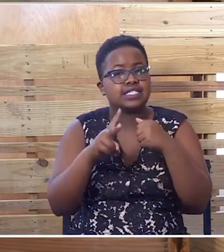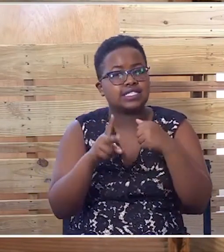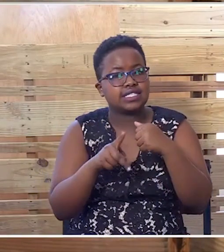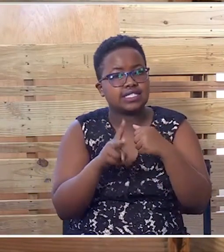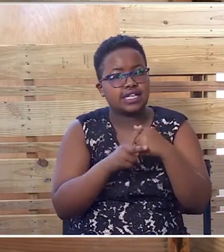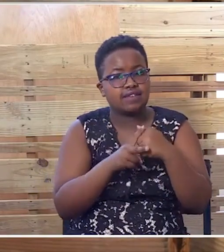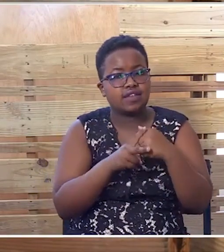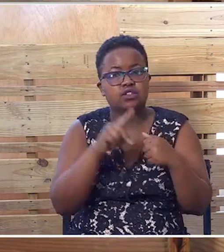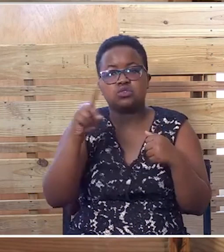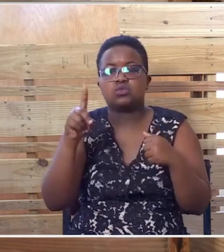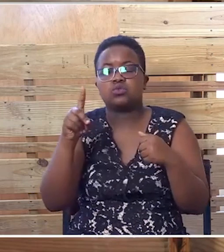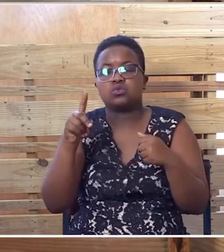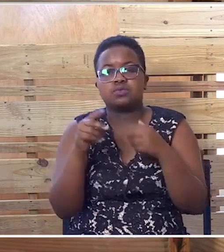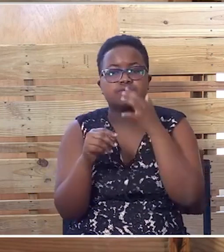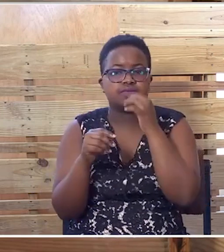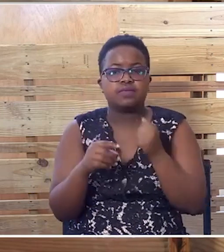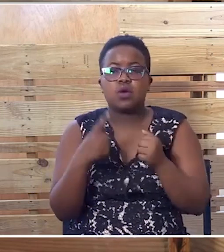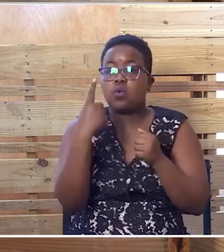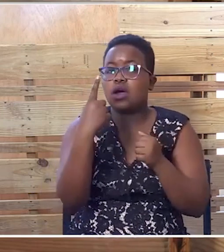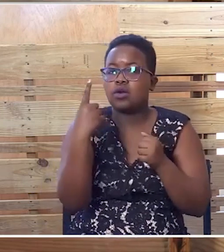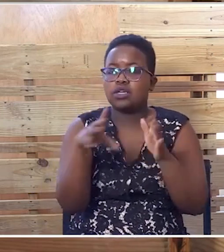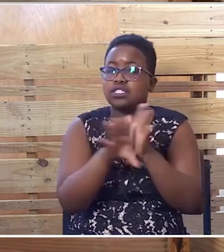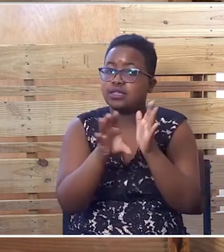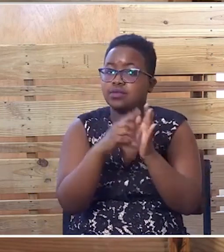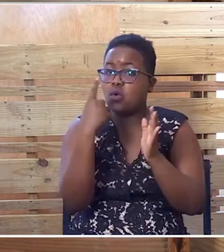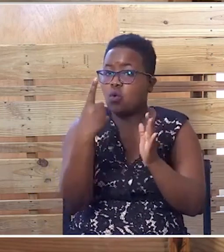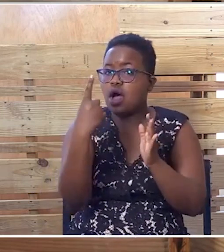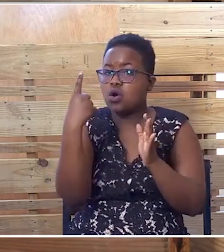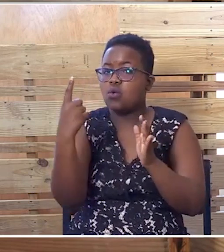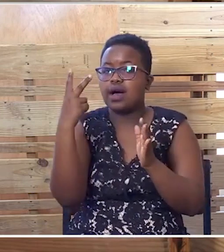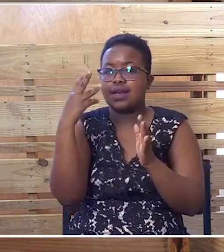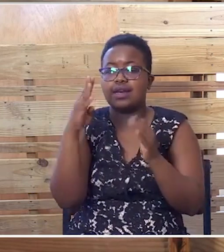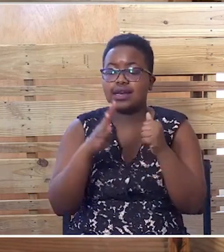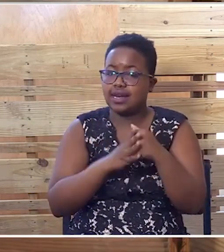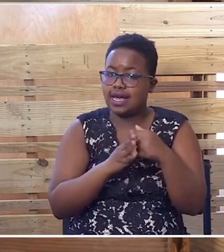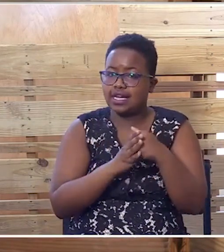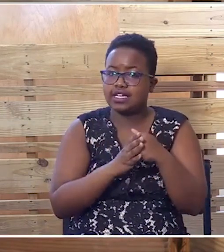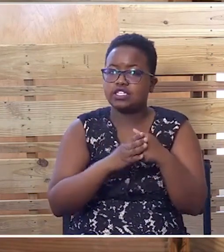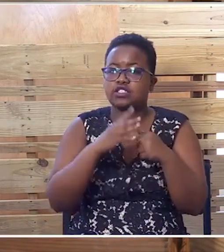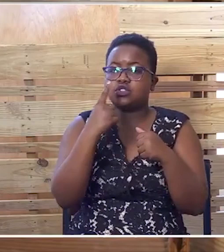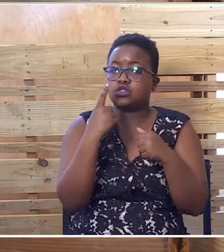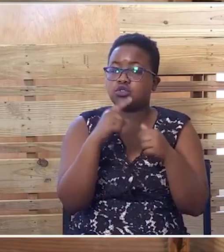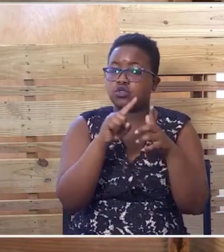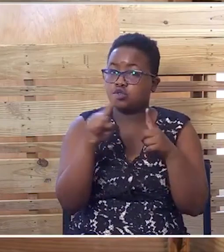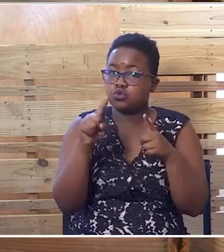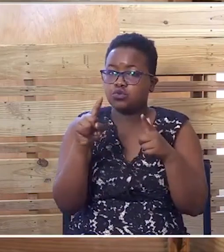Psalms 119, verse 137 and 138. And this is what it